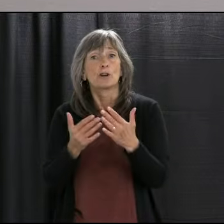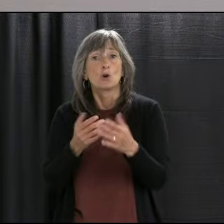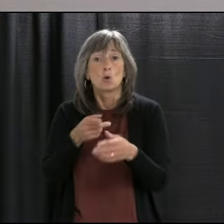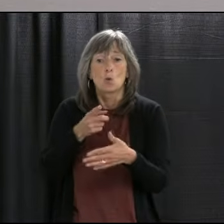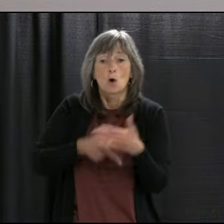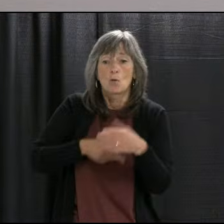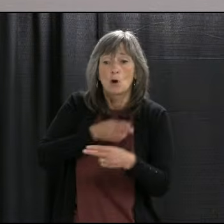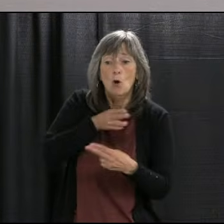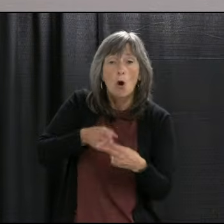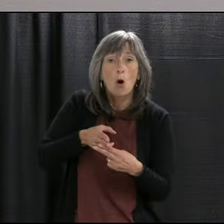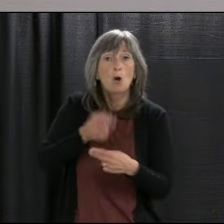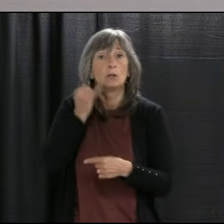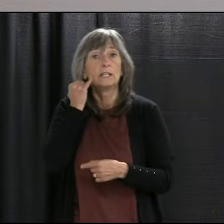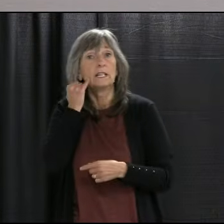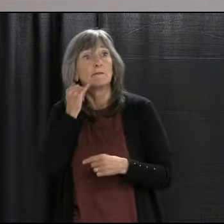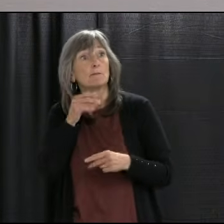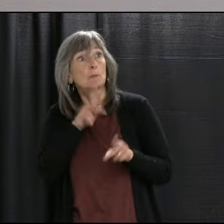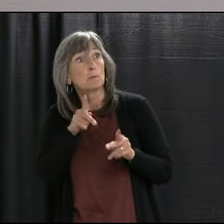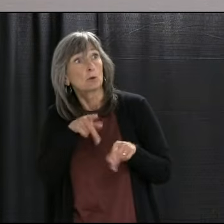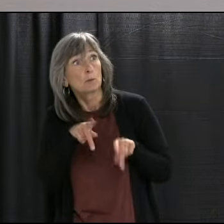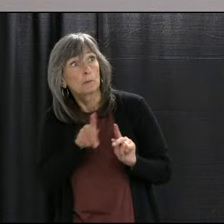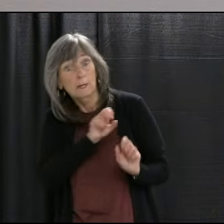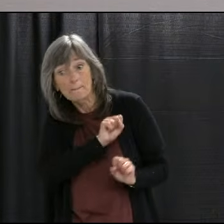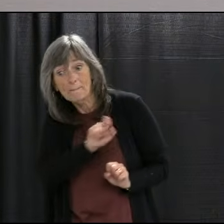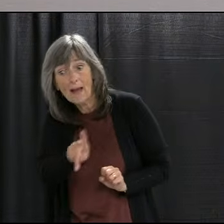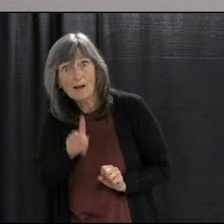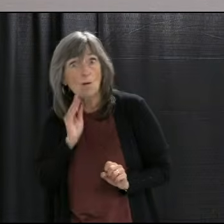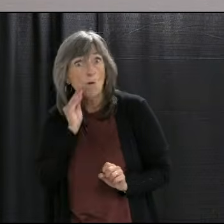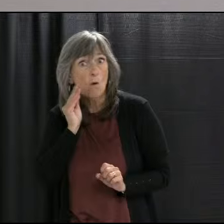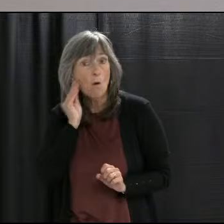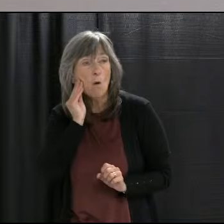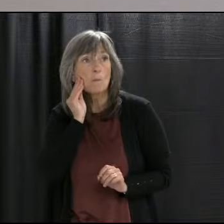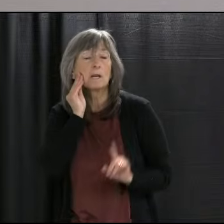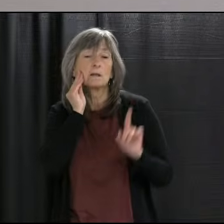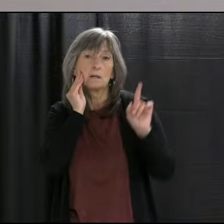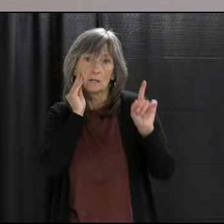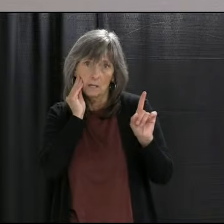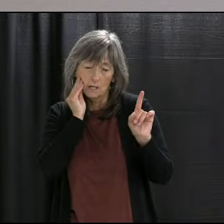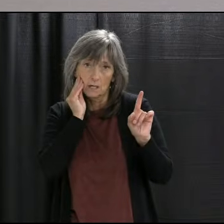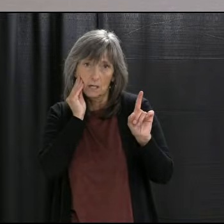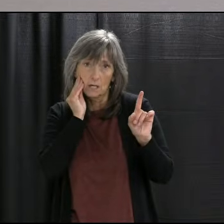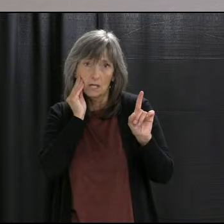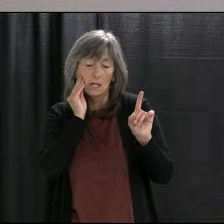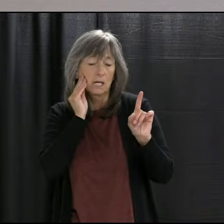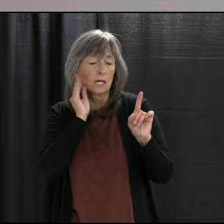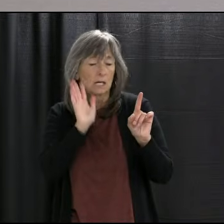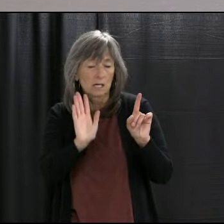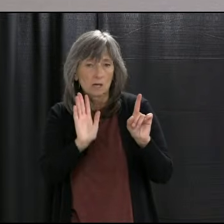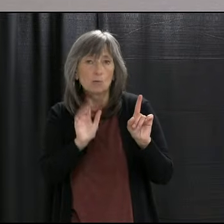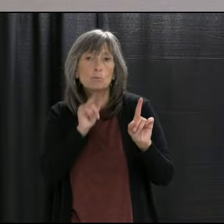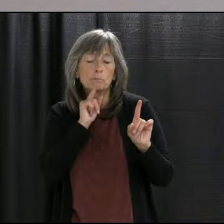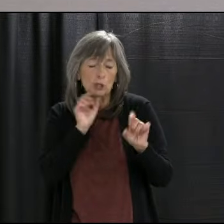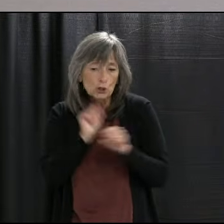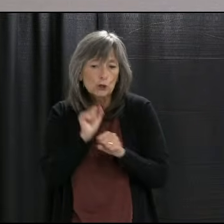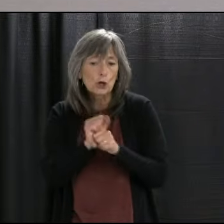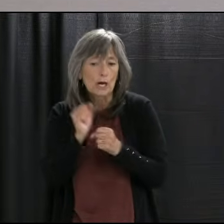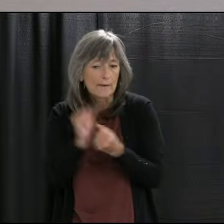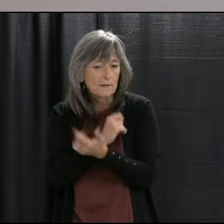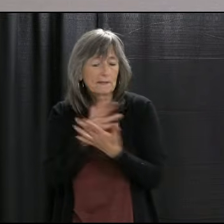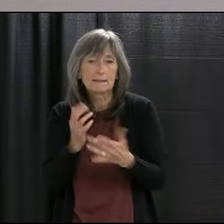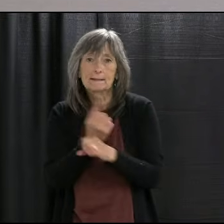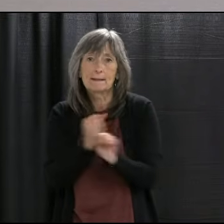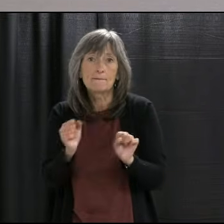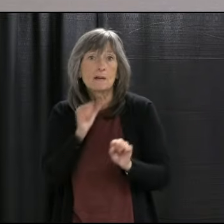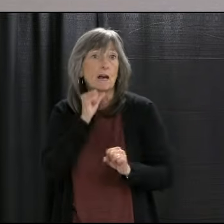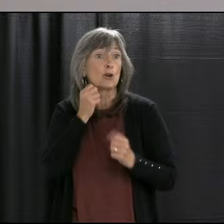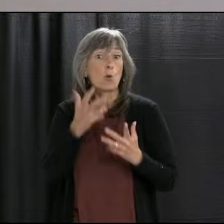in their homes, we want to be 100% sure that it's the right move. We don't want to send people back in this morning and then take them out tonight. Yeah.